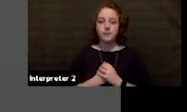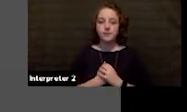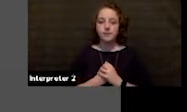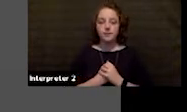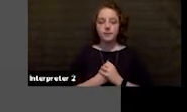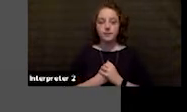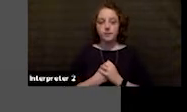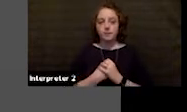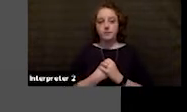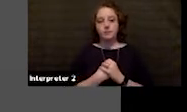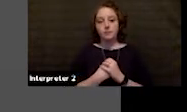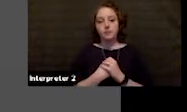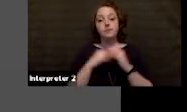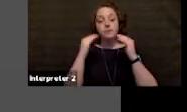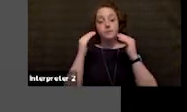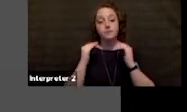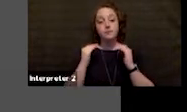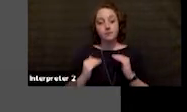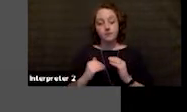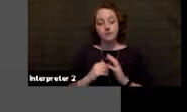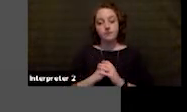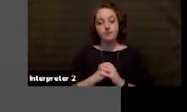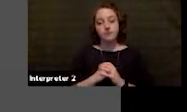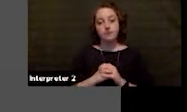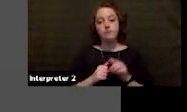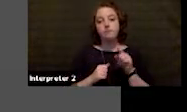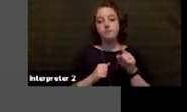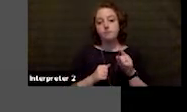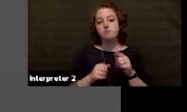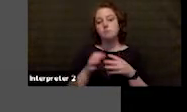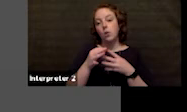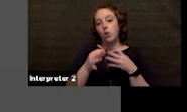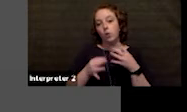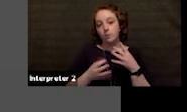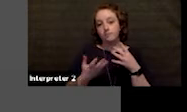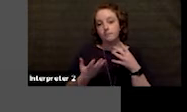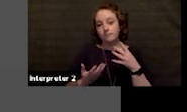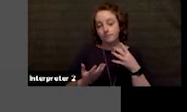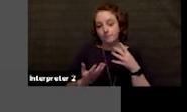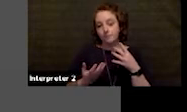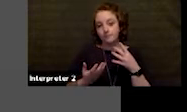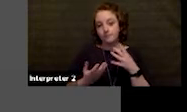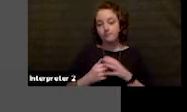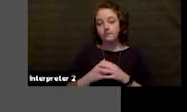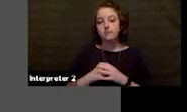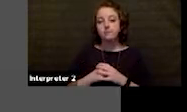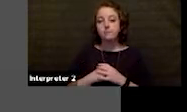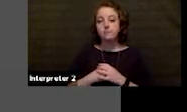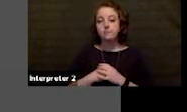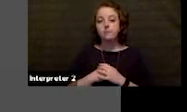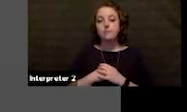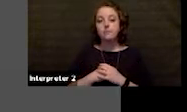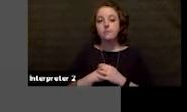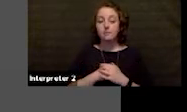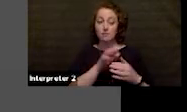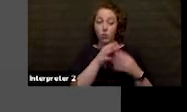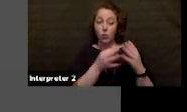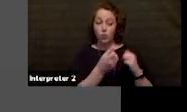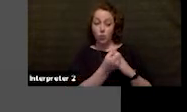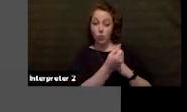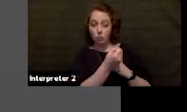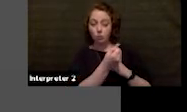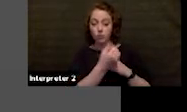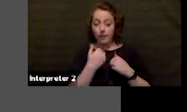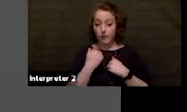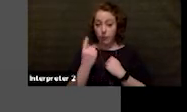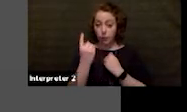And now we've got a couple of different options to go over. Before we go over to the options, did we have any questions on